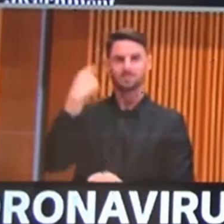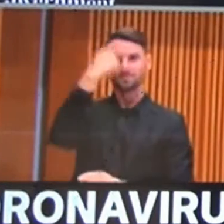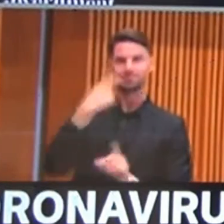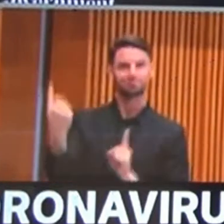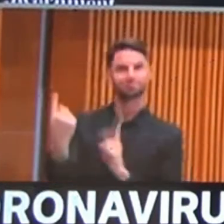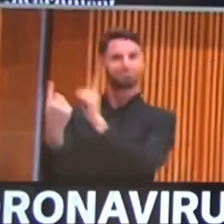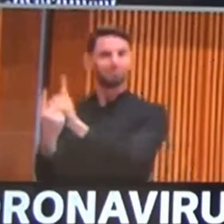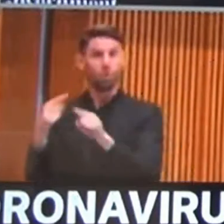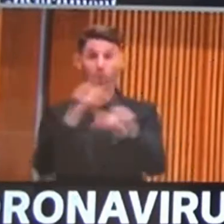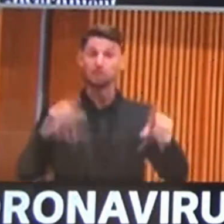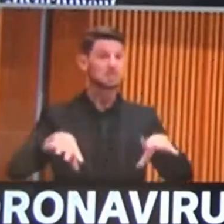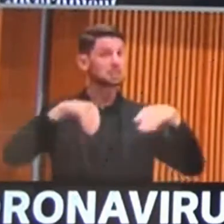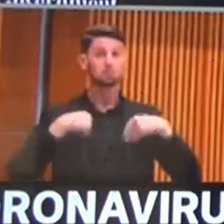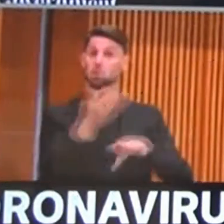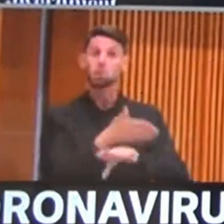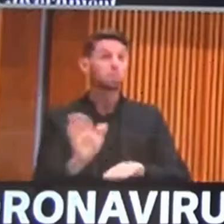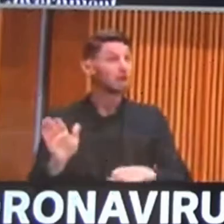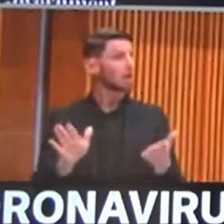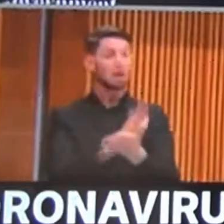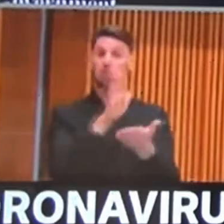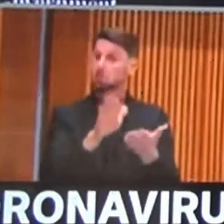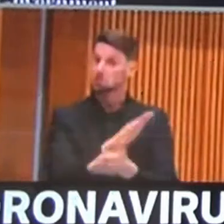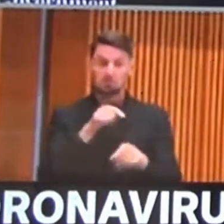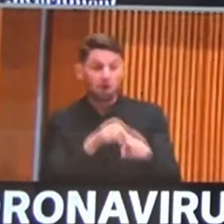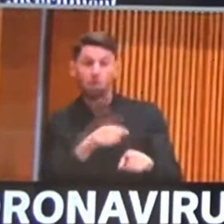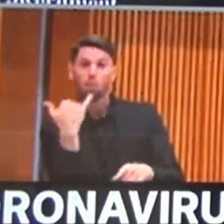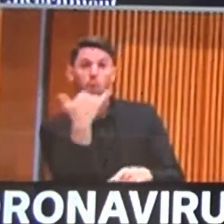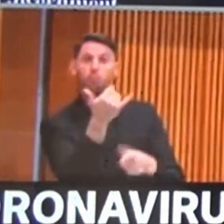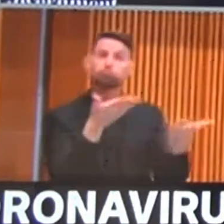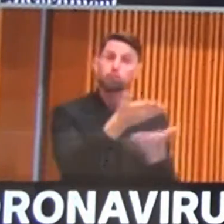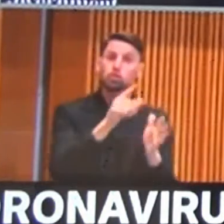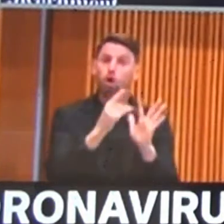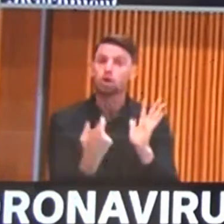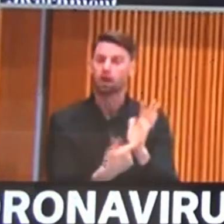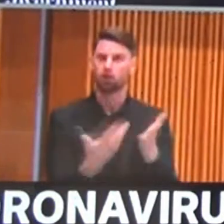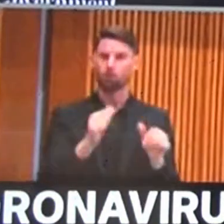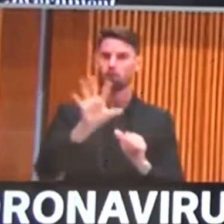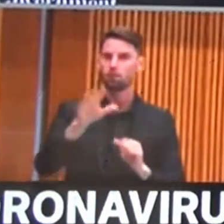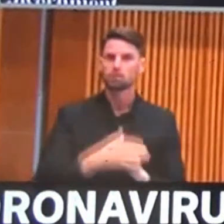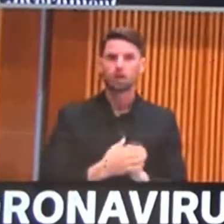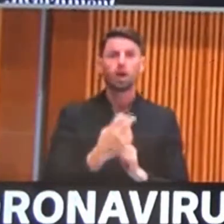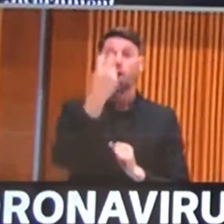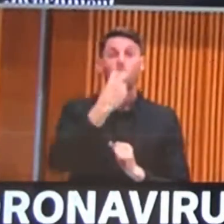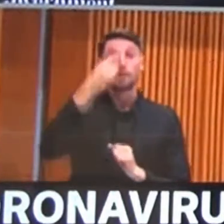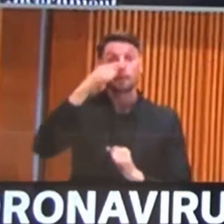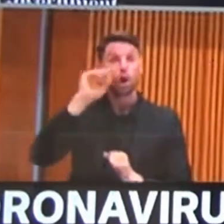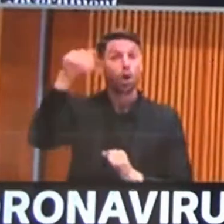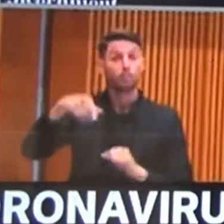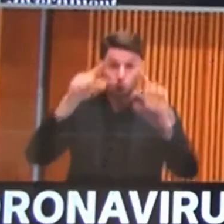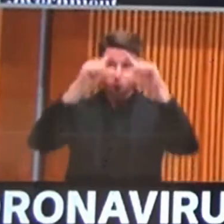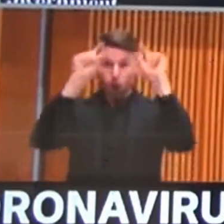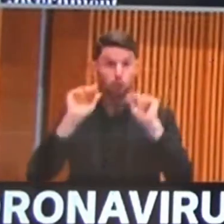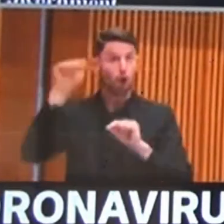their medical advisors and their health advisors. Aged care, we're seeing